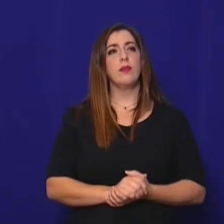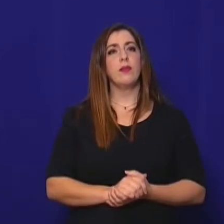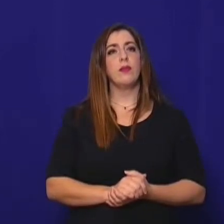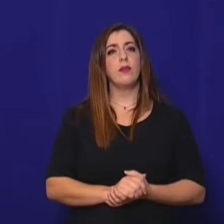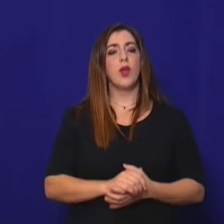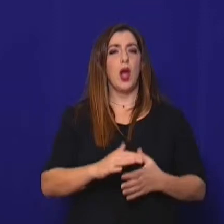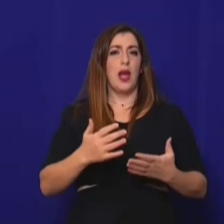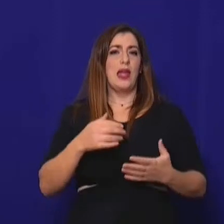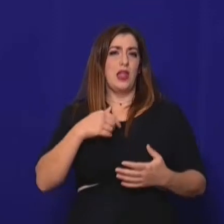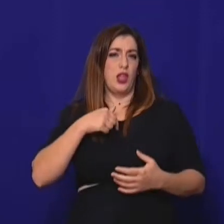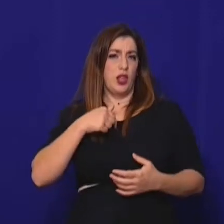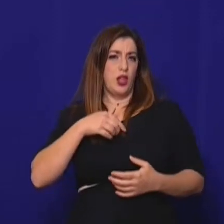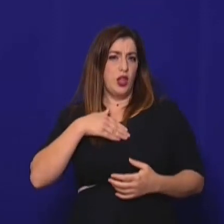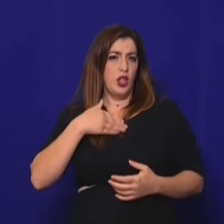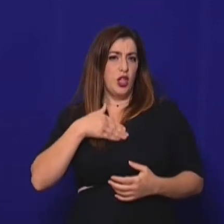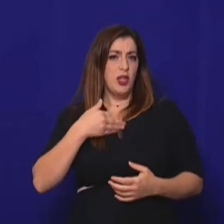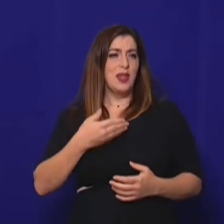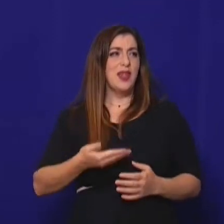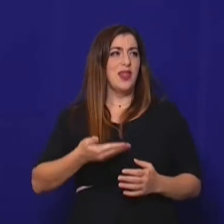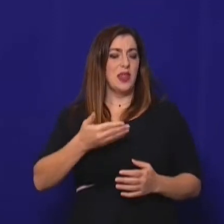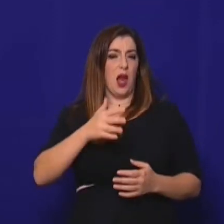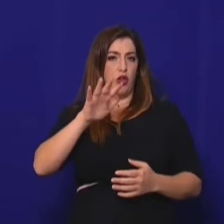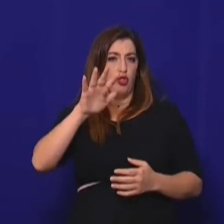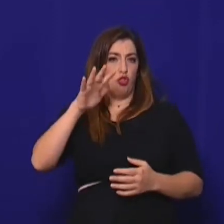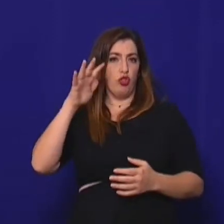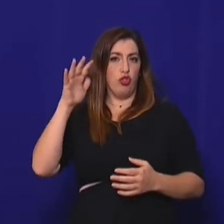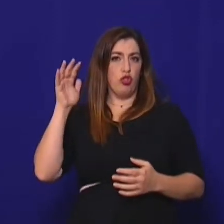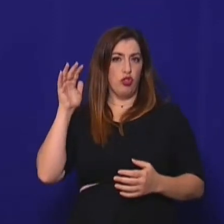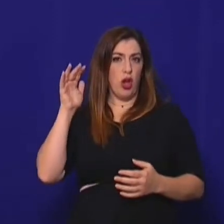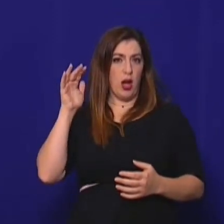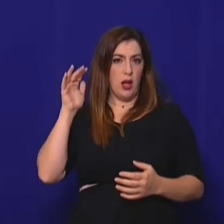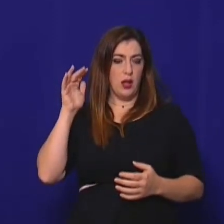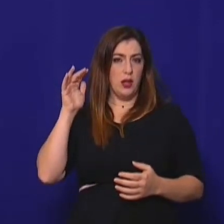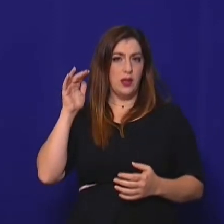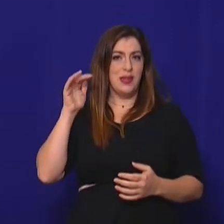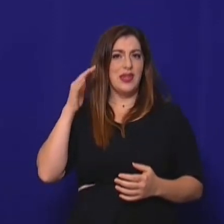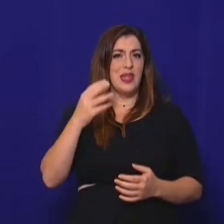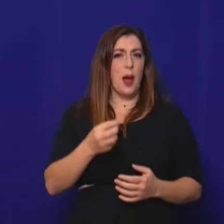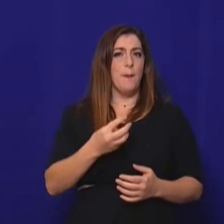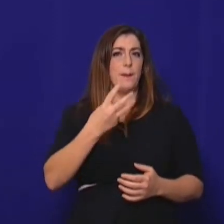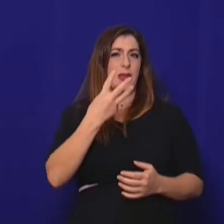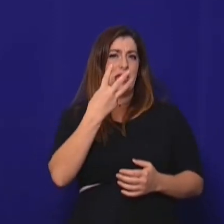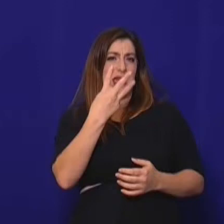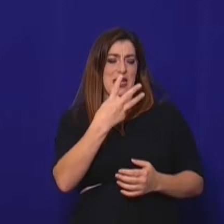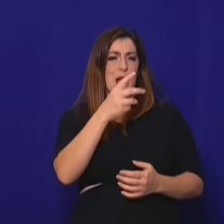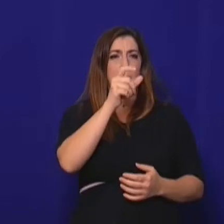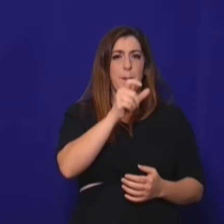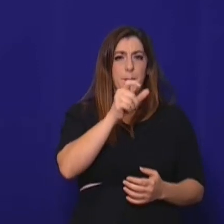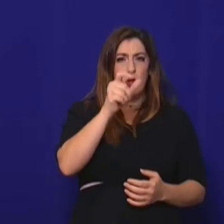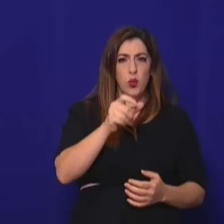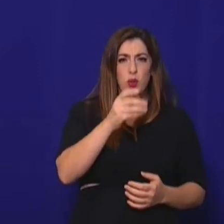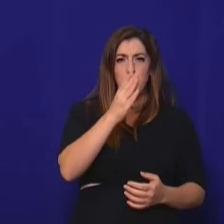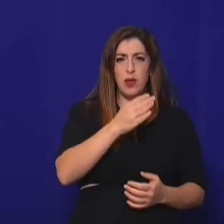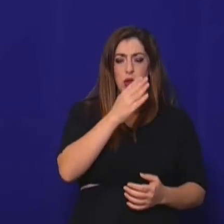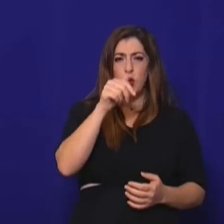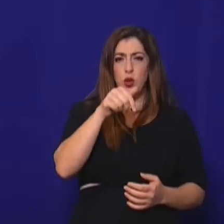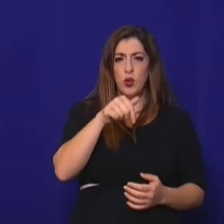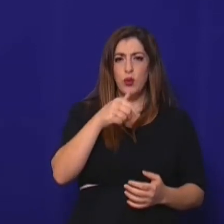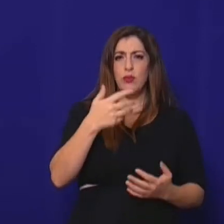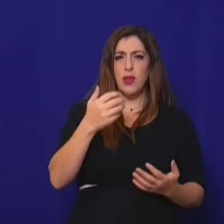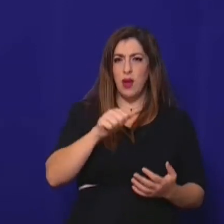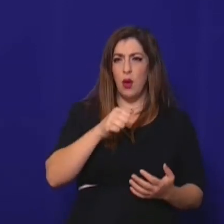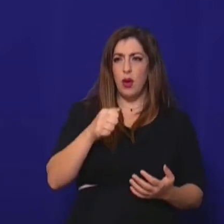deaths today? So what is the actual death toll related to coronavirus? Secondly, people